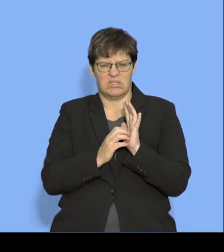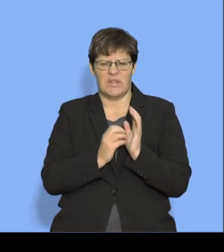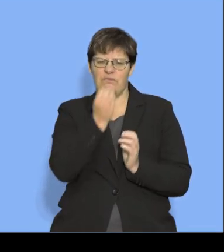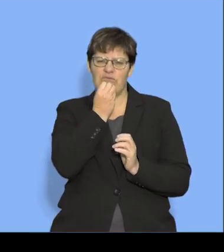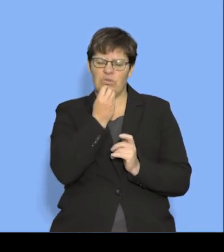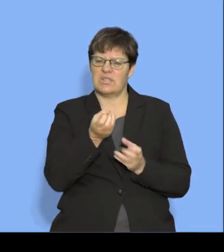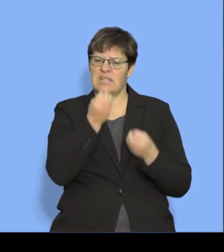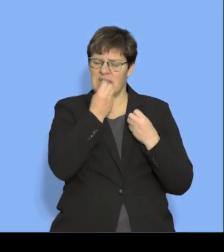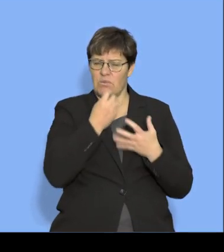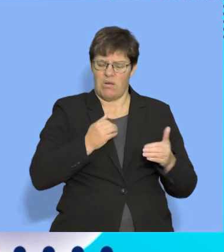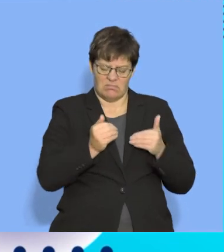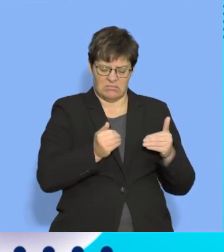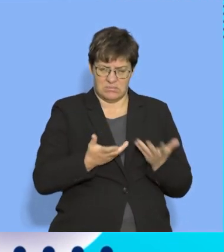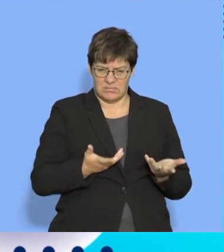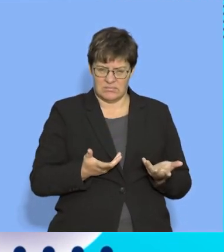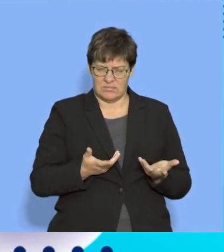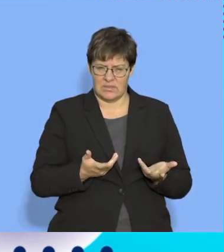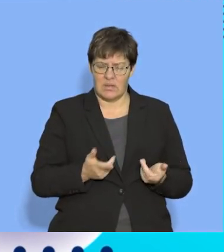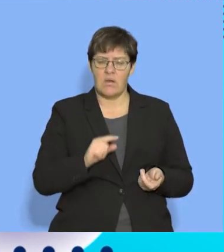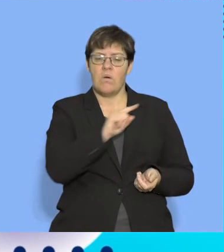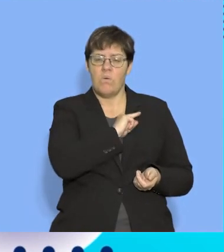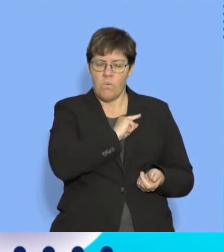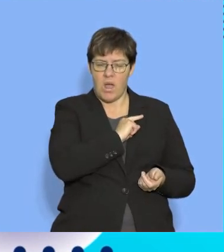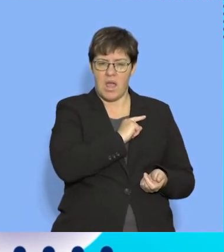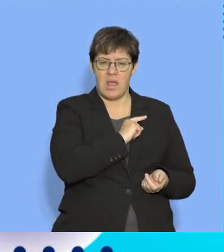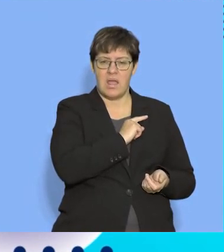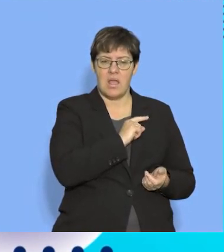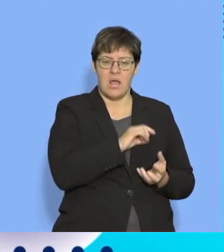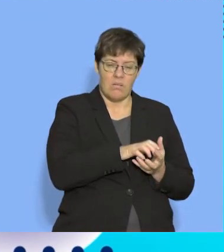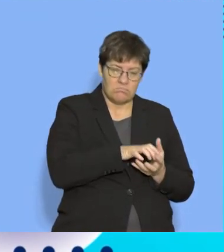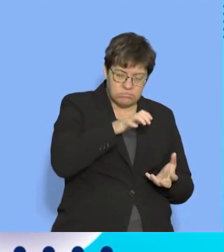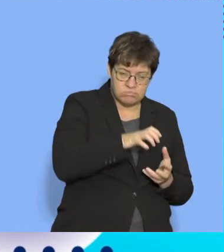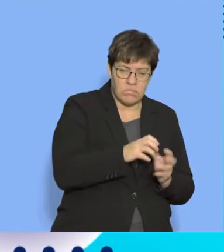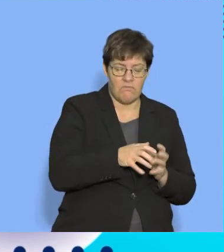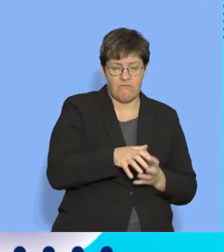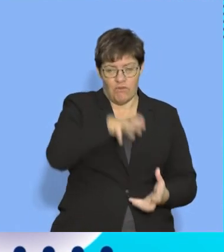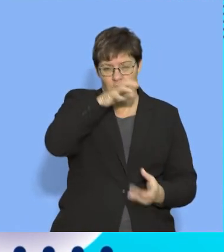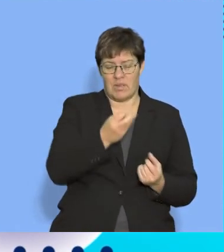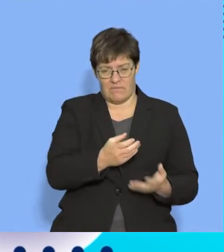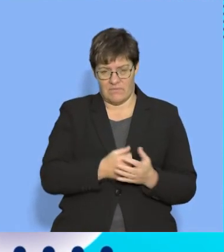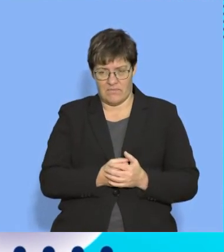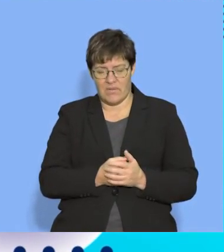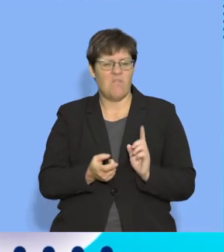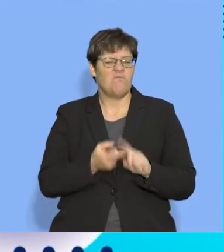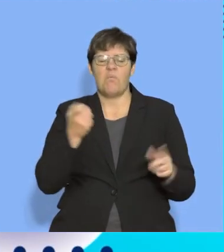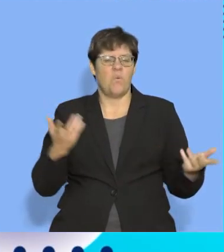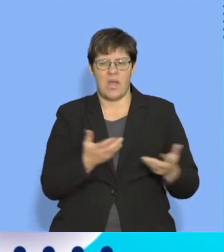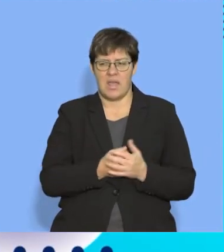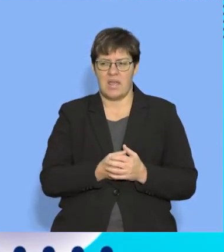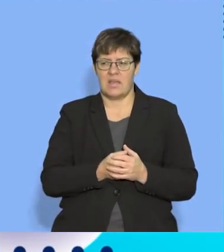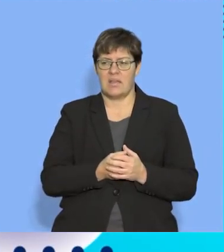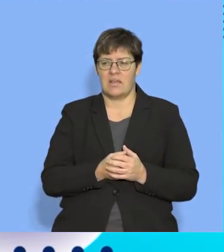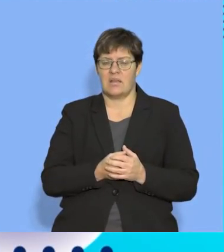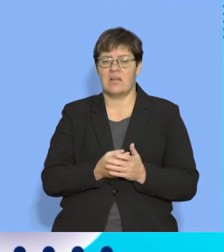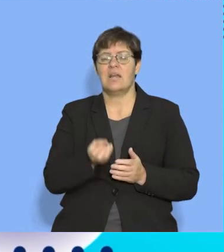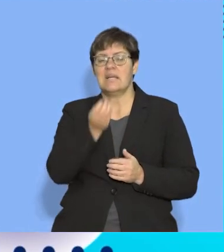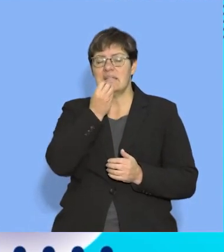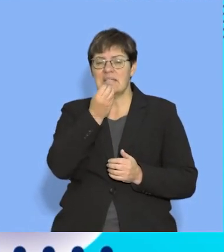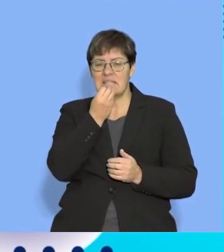diet? Guys, roughage is important in our diet as it increases bulk and volume. Where does roughage come